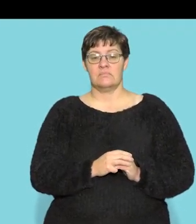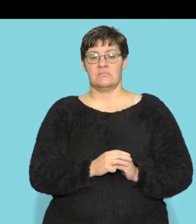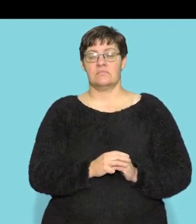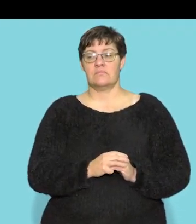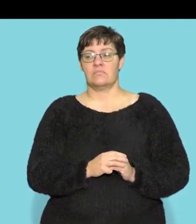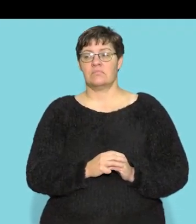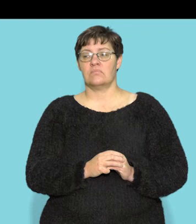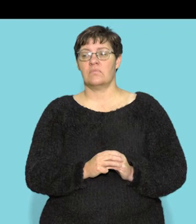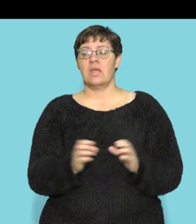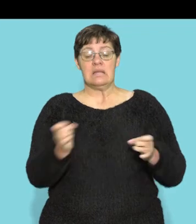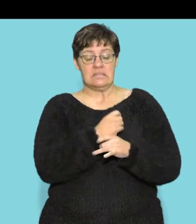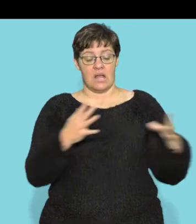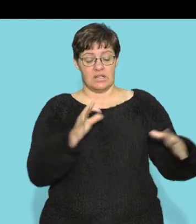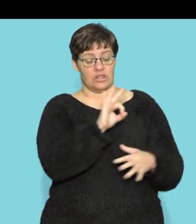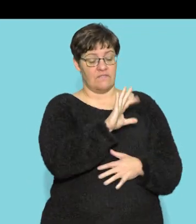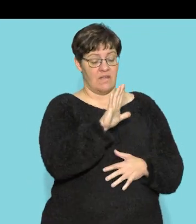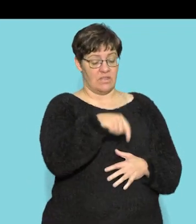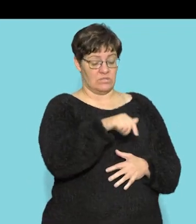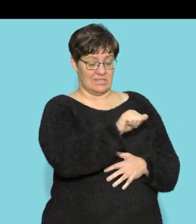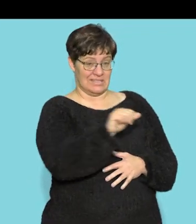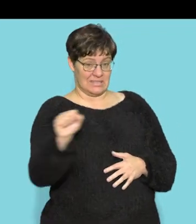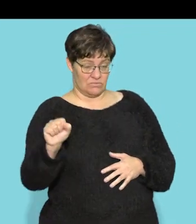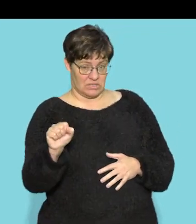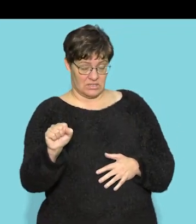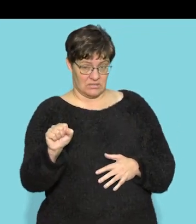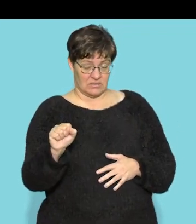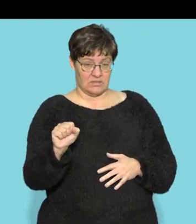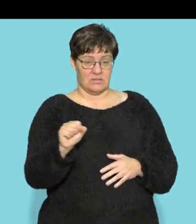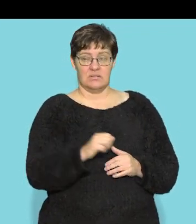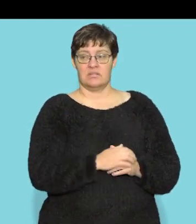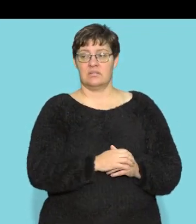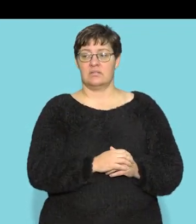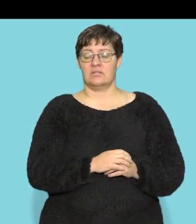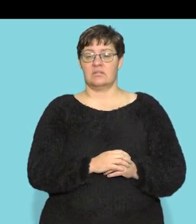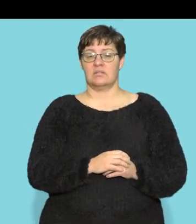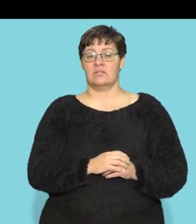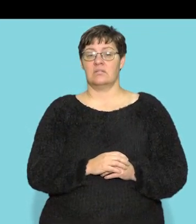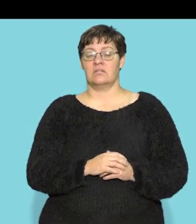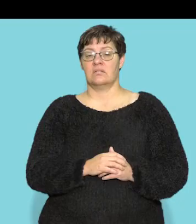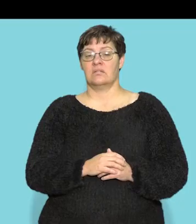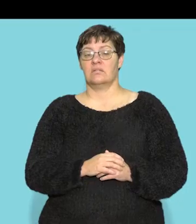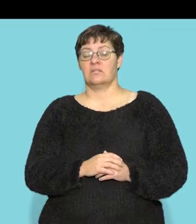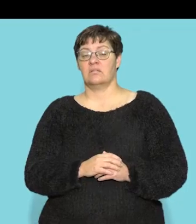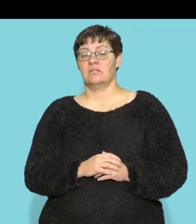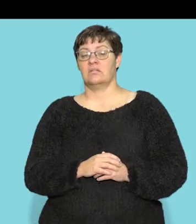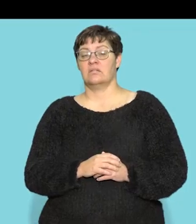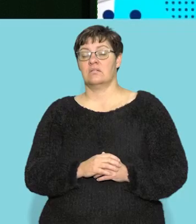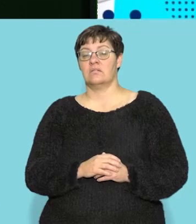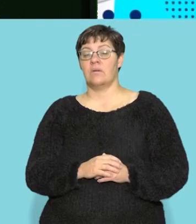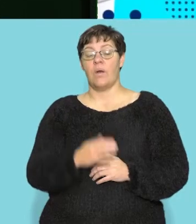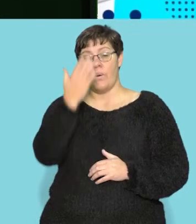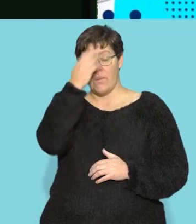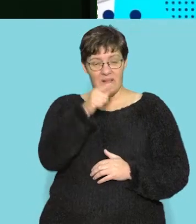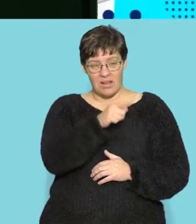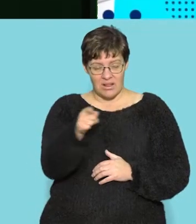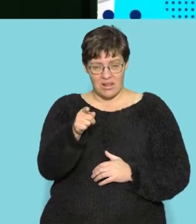Step number one, start off with your 35,600, right? And remember, you